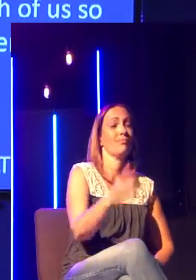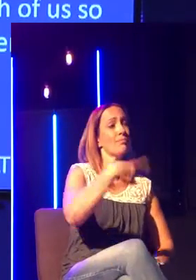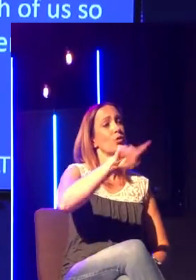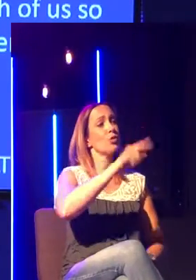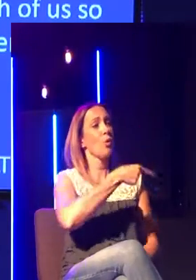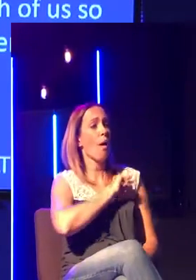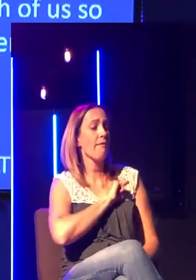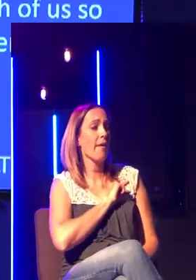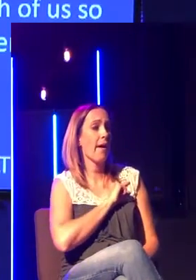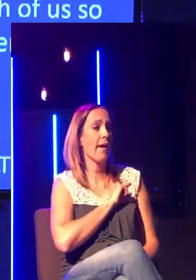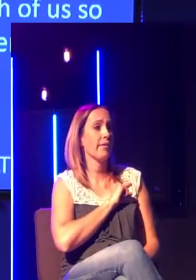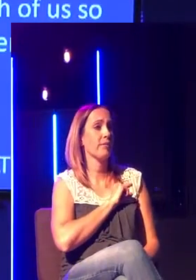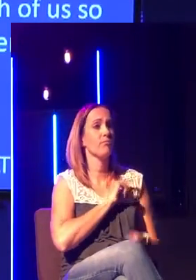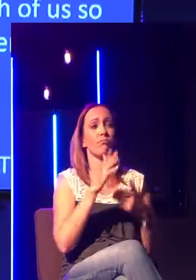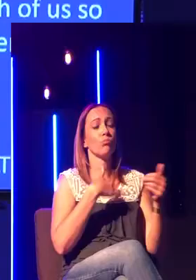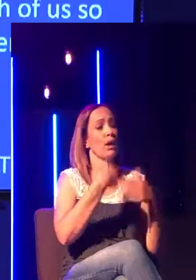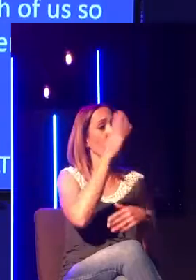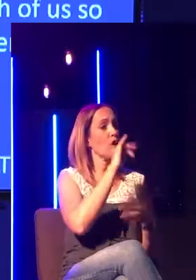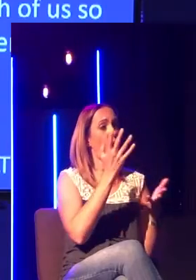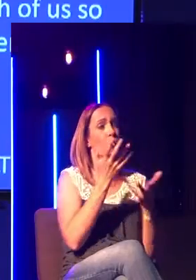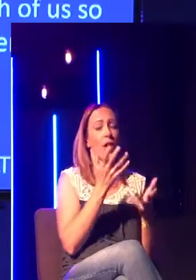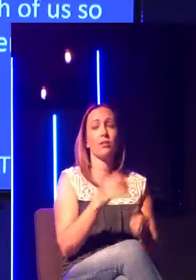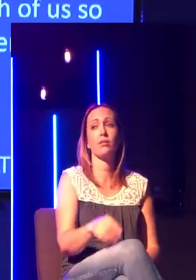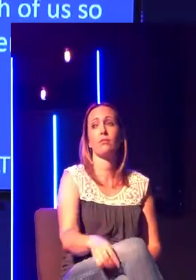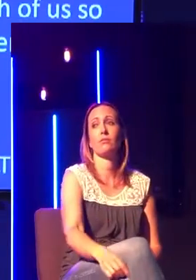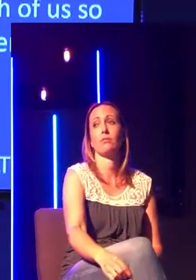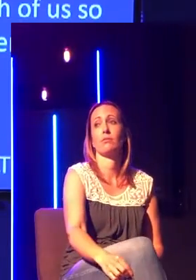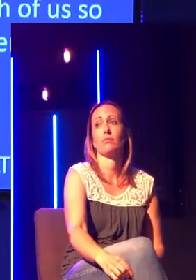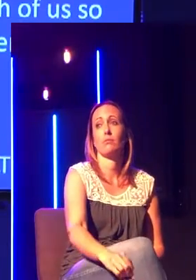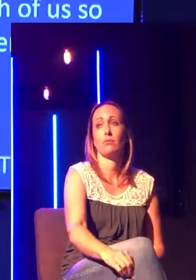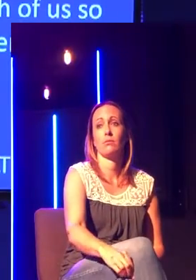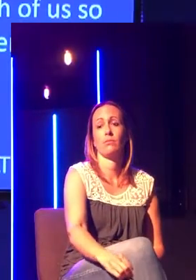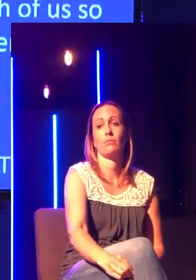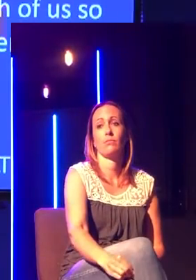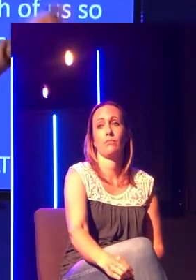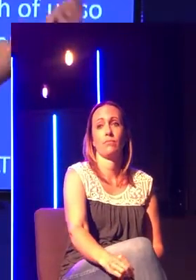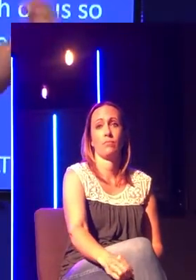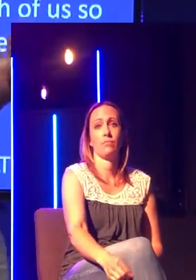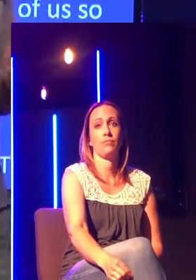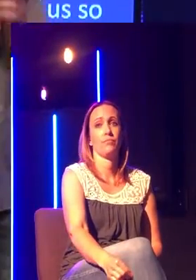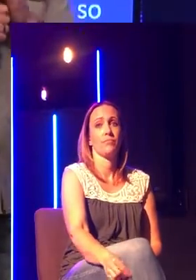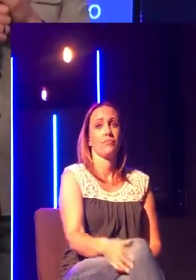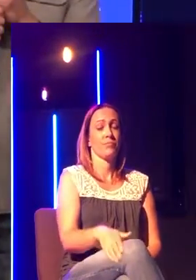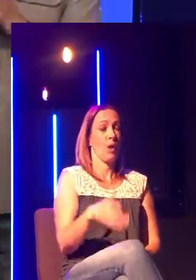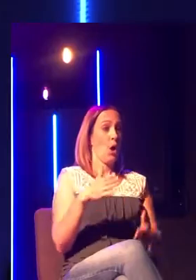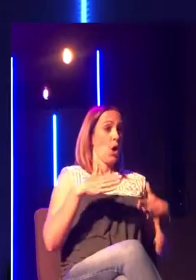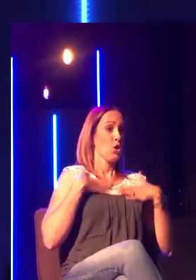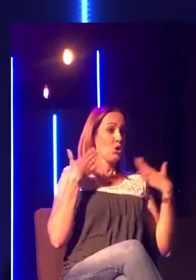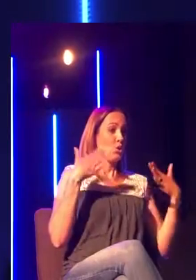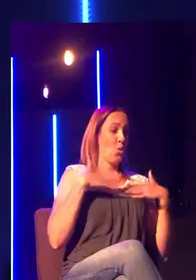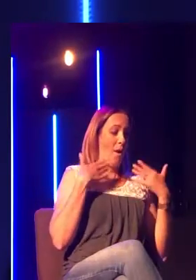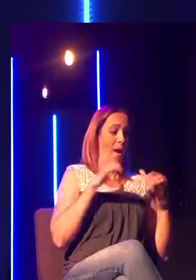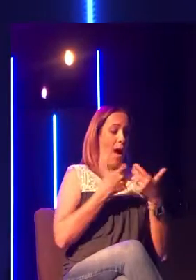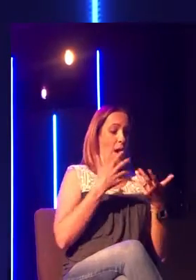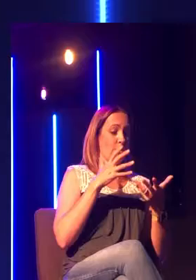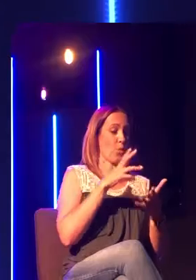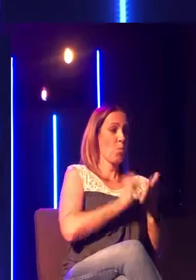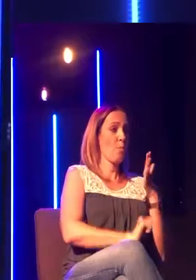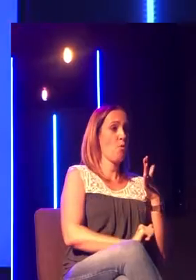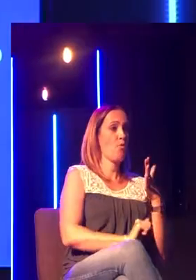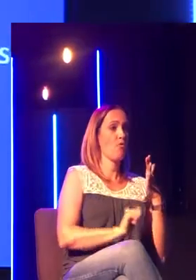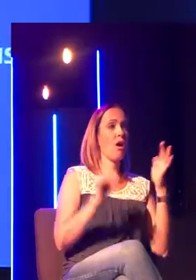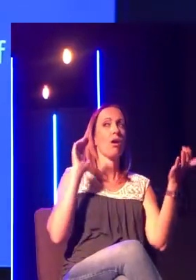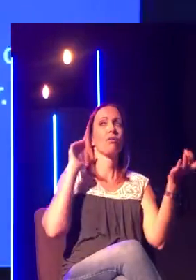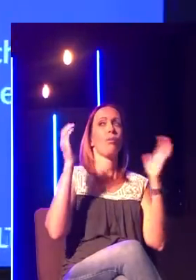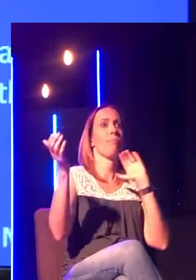God wants you to do. But remember, there's no faster way to remove the joy from serving than to compare your gift